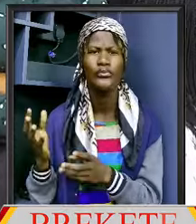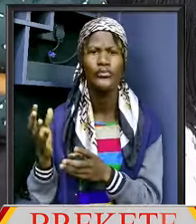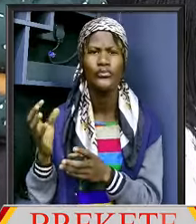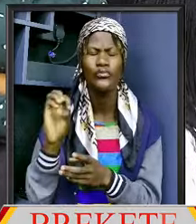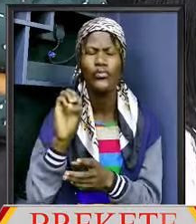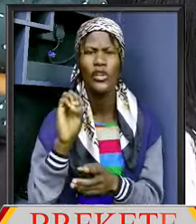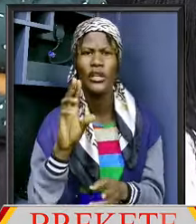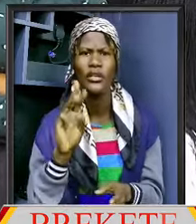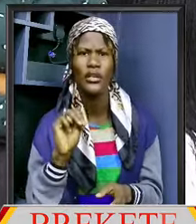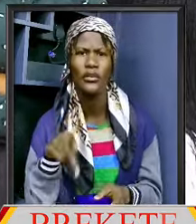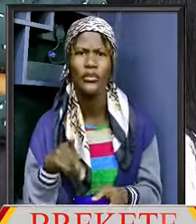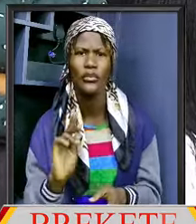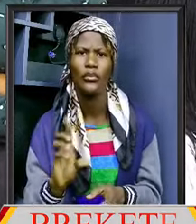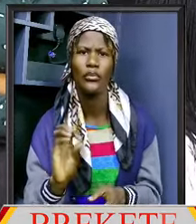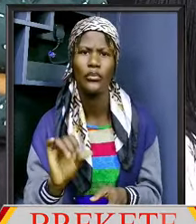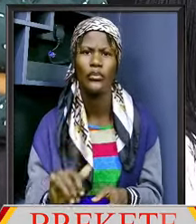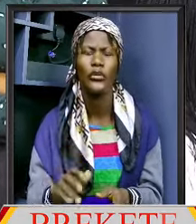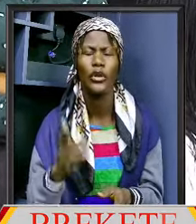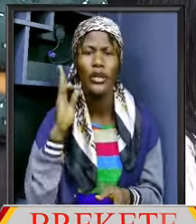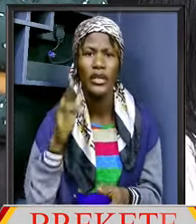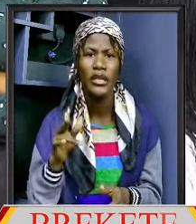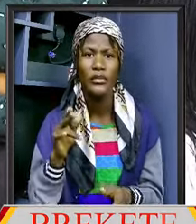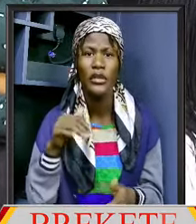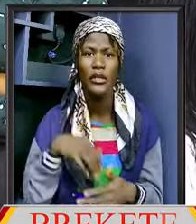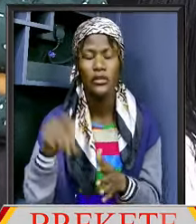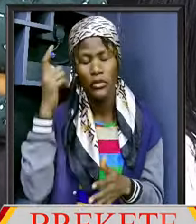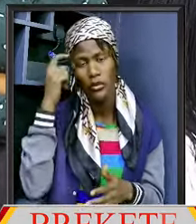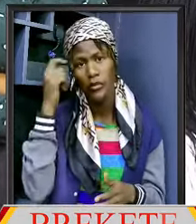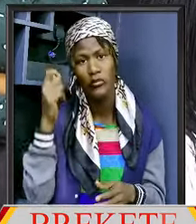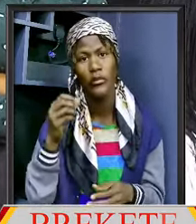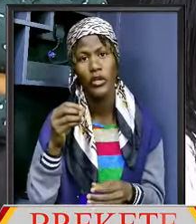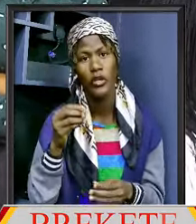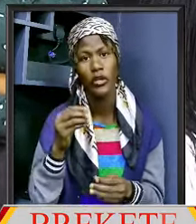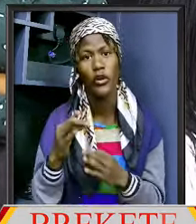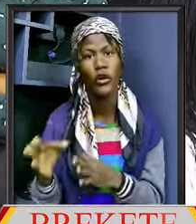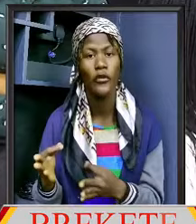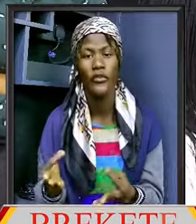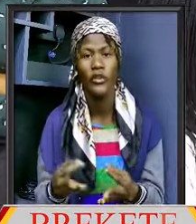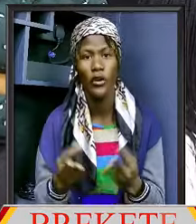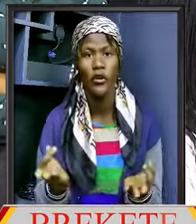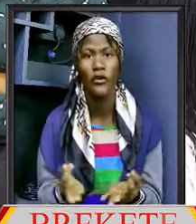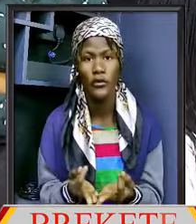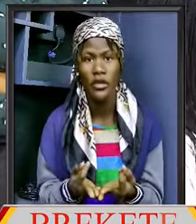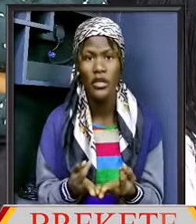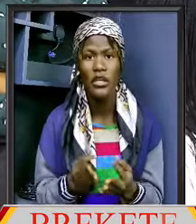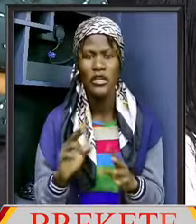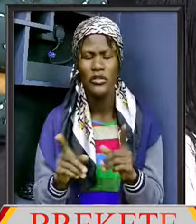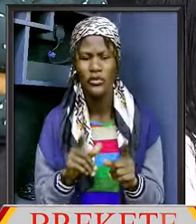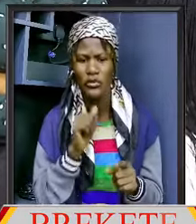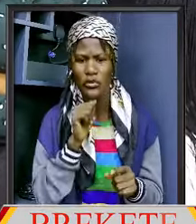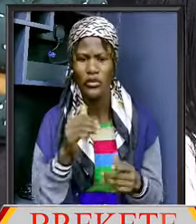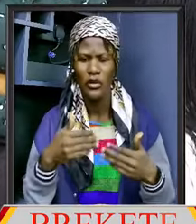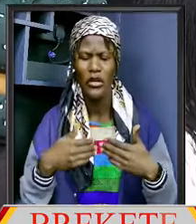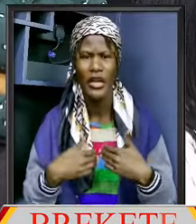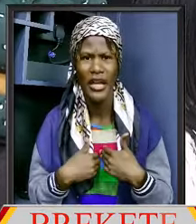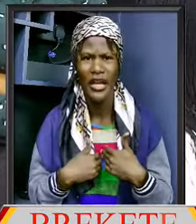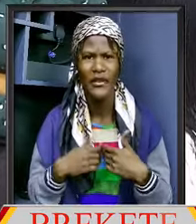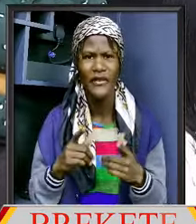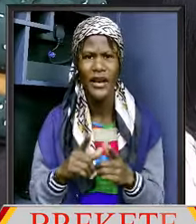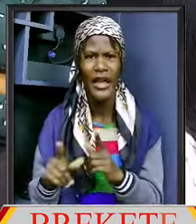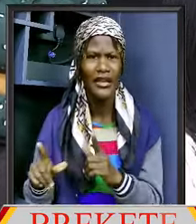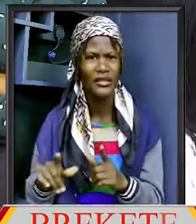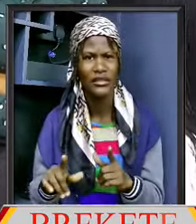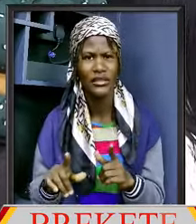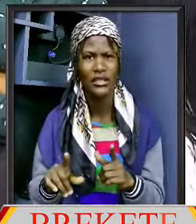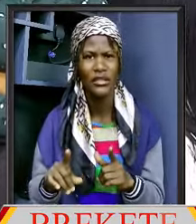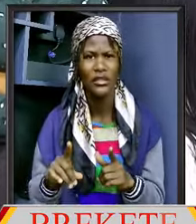office, give them office, make it they do our work. In name, no they that register. In no get license. Now where to be that?